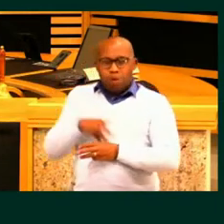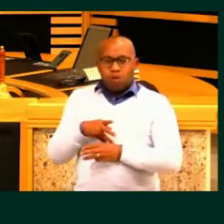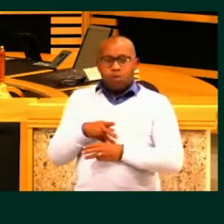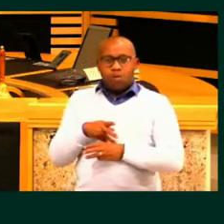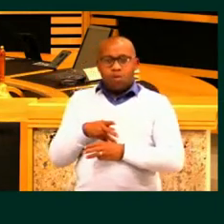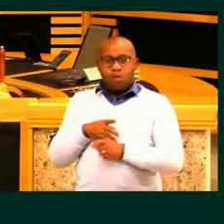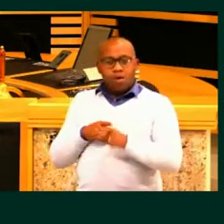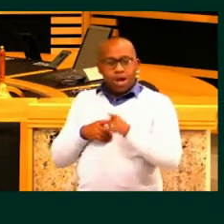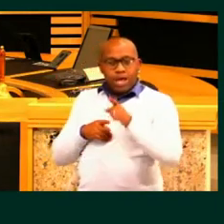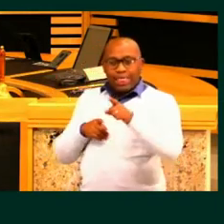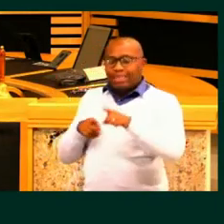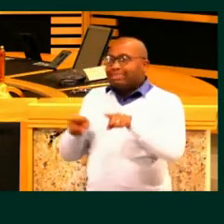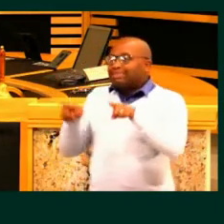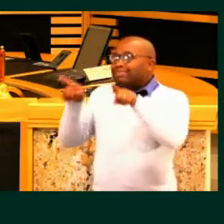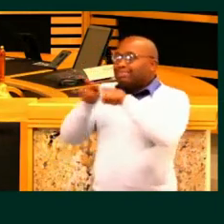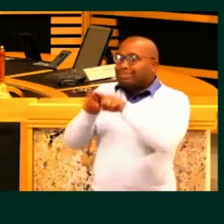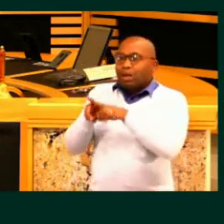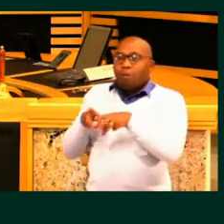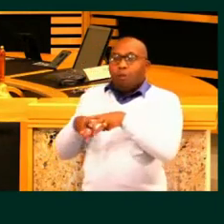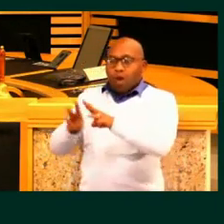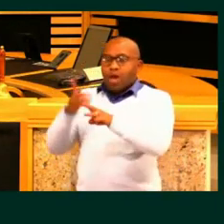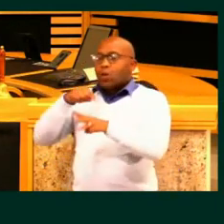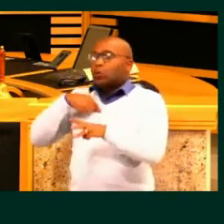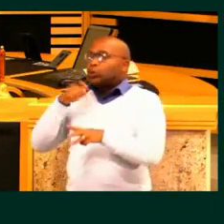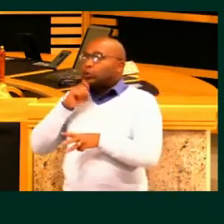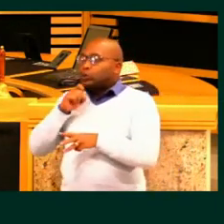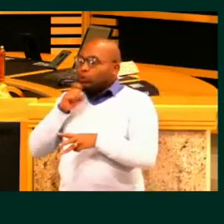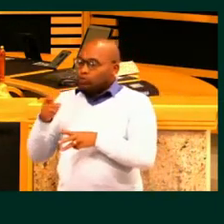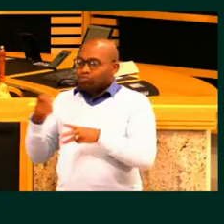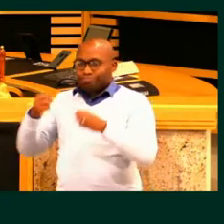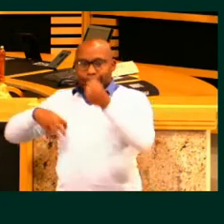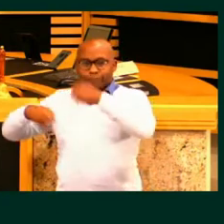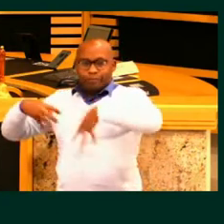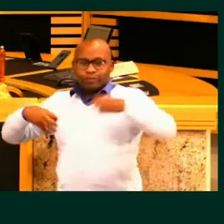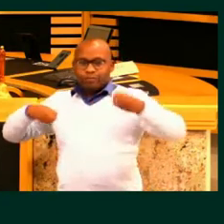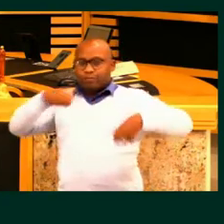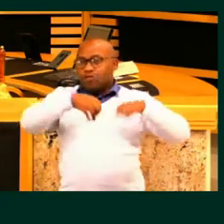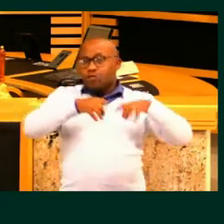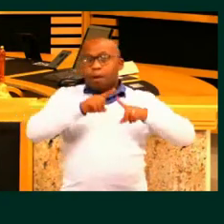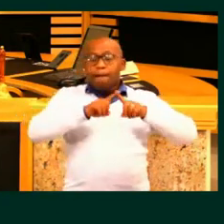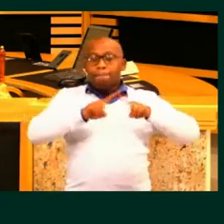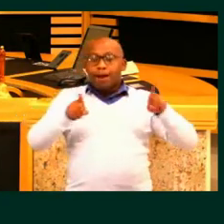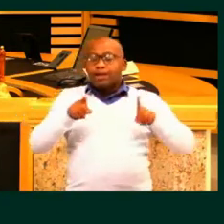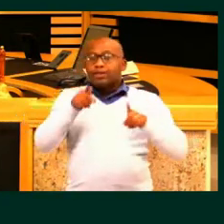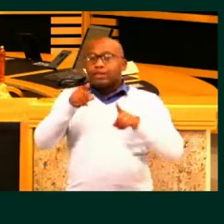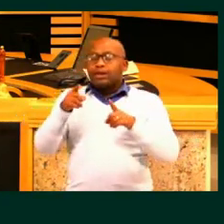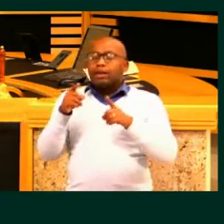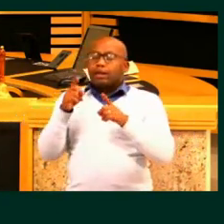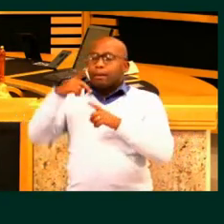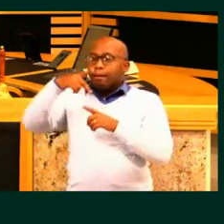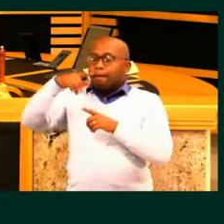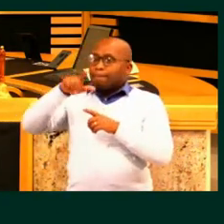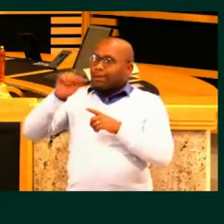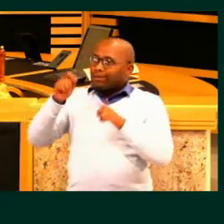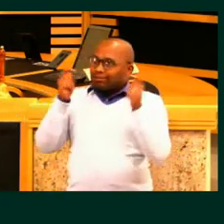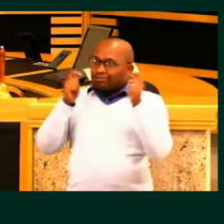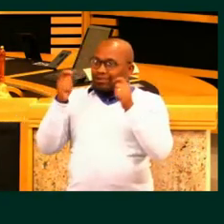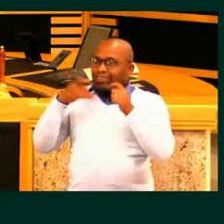conversal methods it is instead it becomes an additional to what is already used